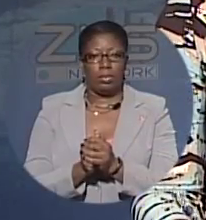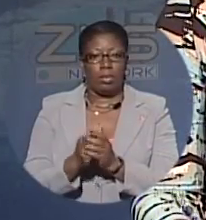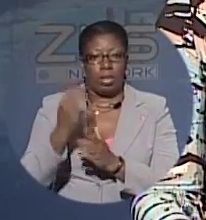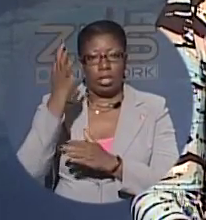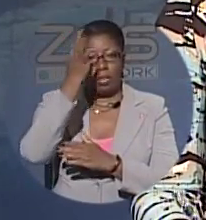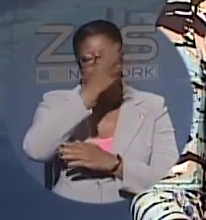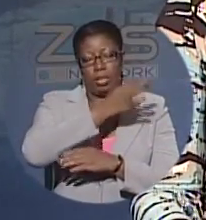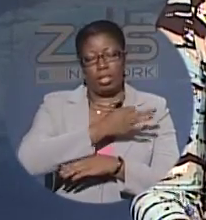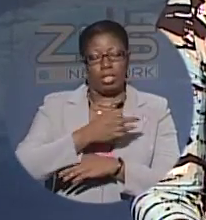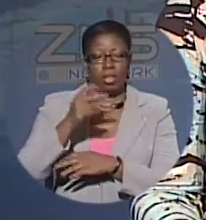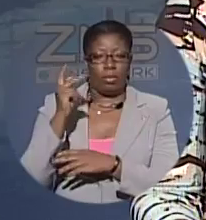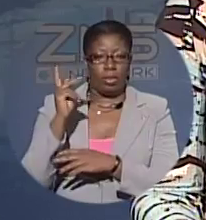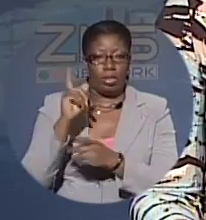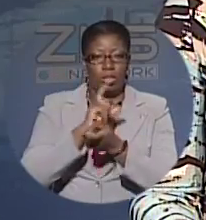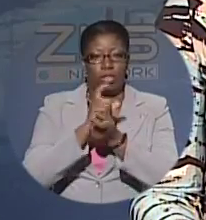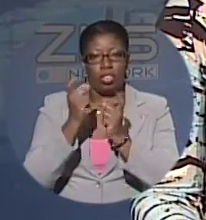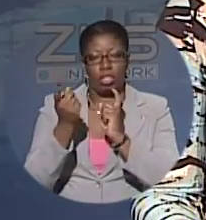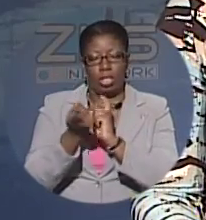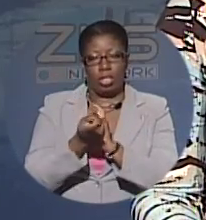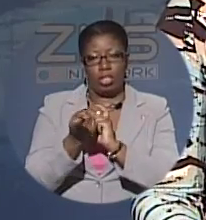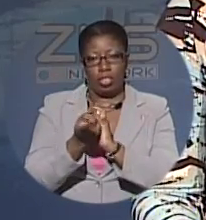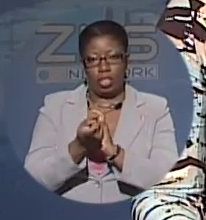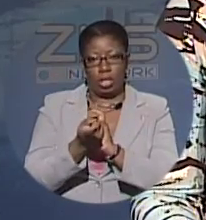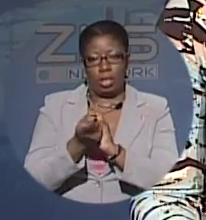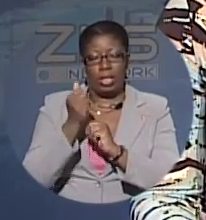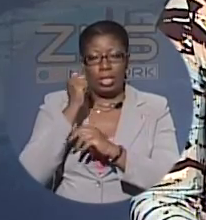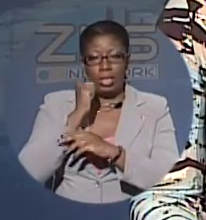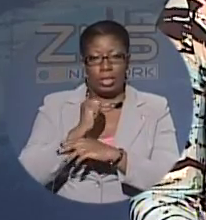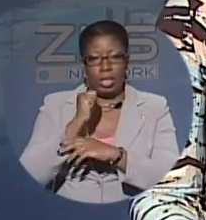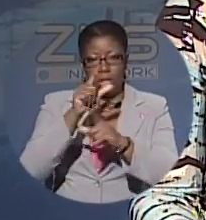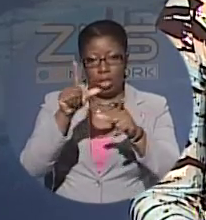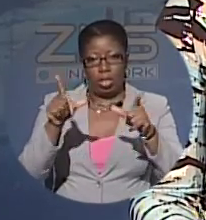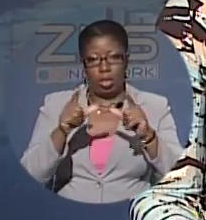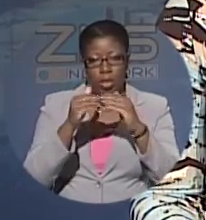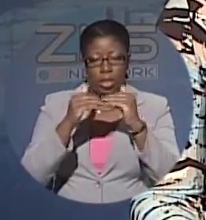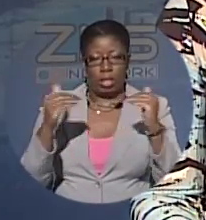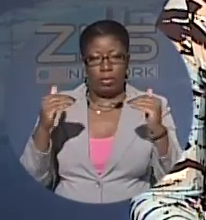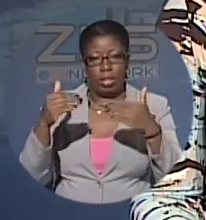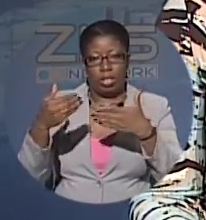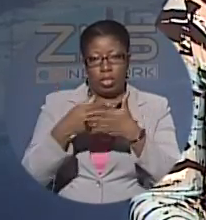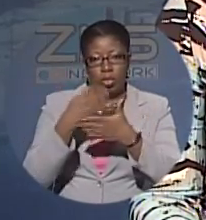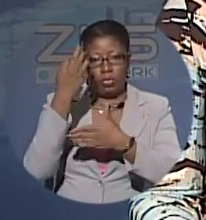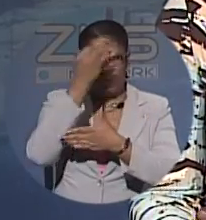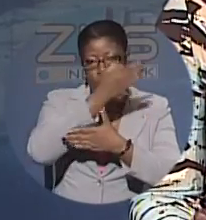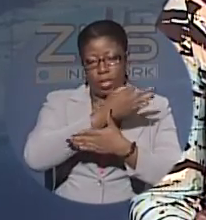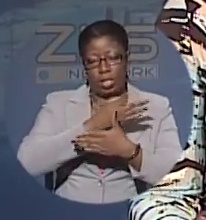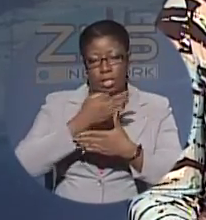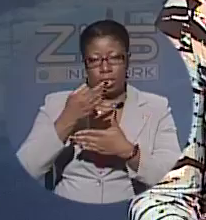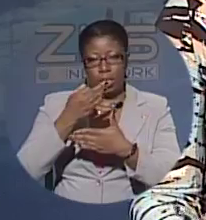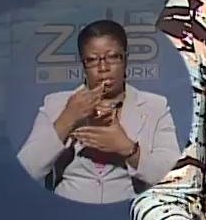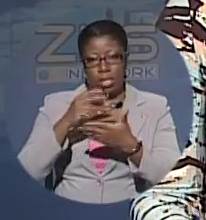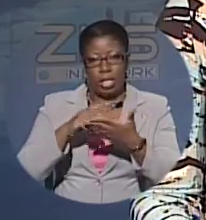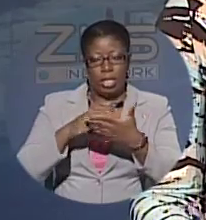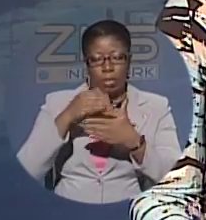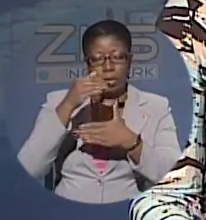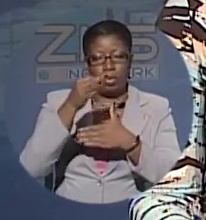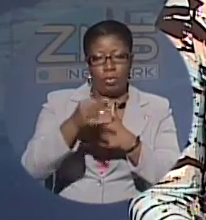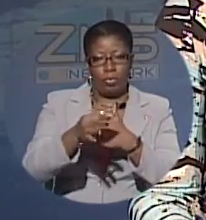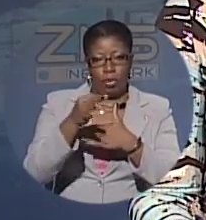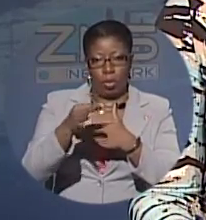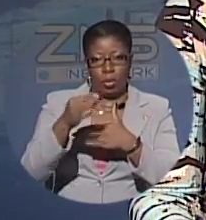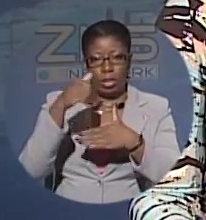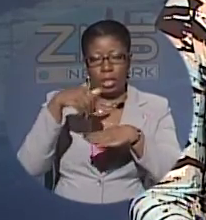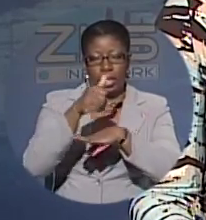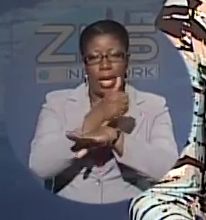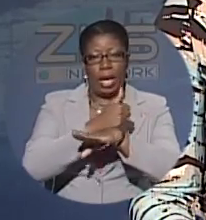The face of politics is changing on a daily basis. Even at the local level, there are new faces stepping forward to serve. On the island of Andros,